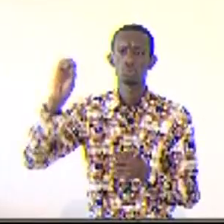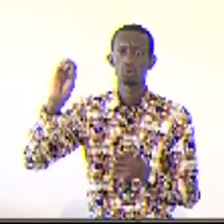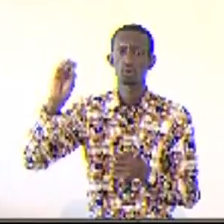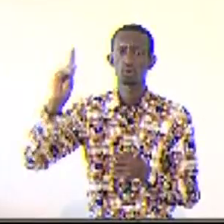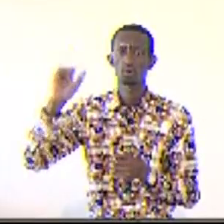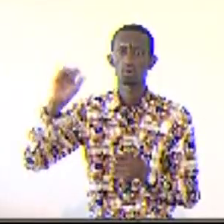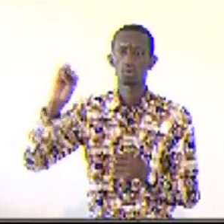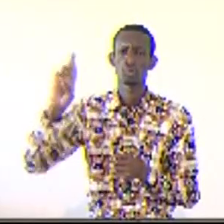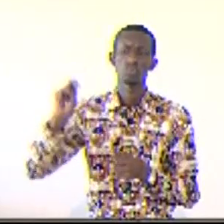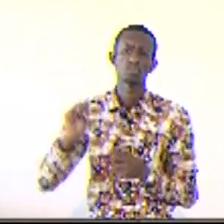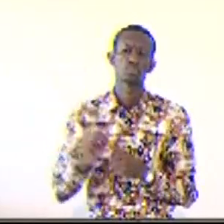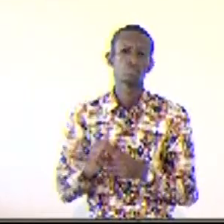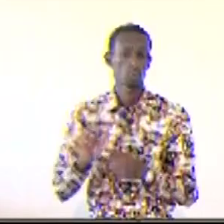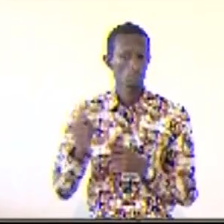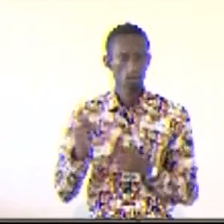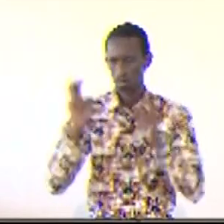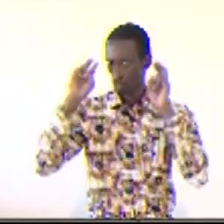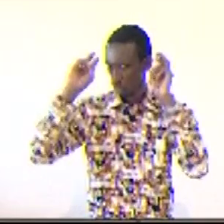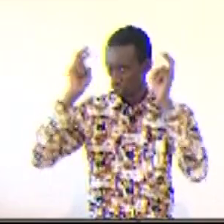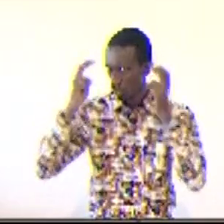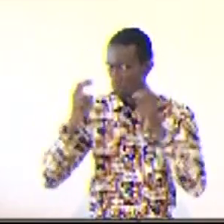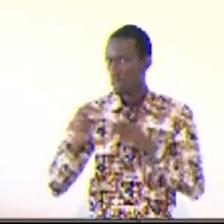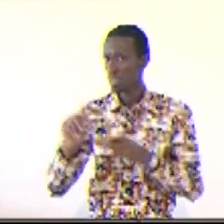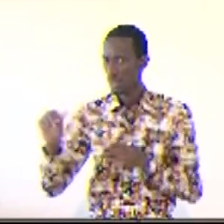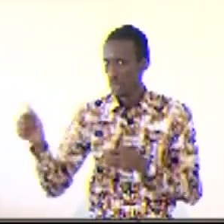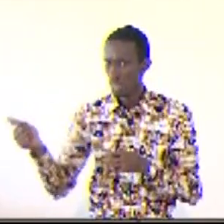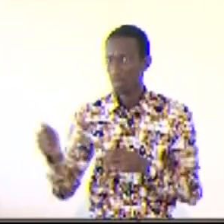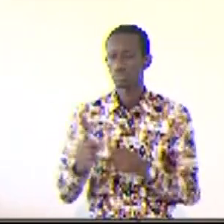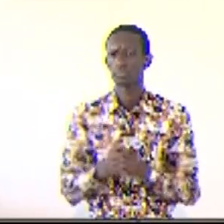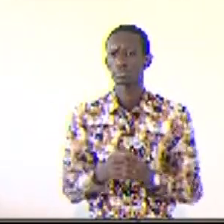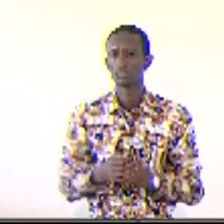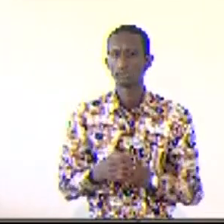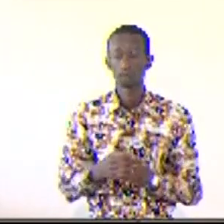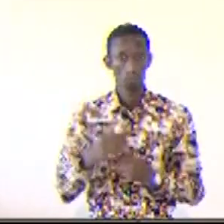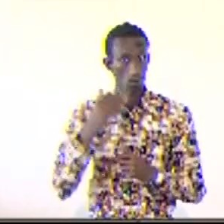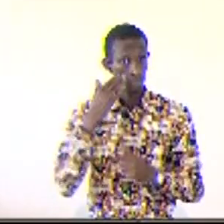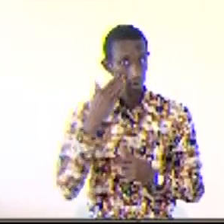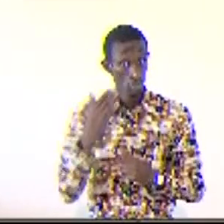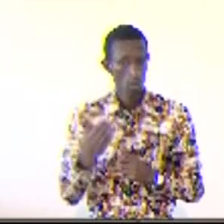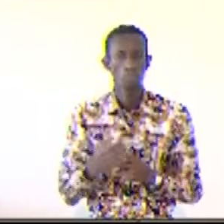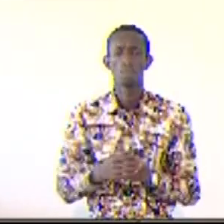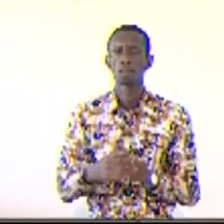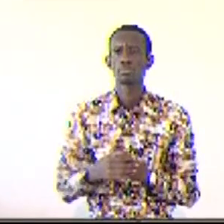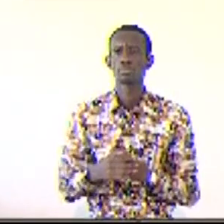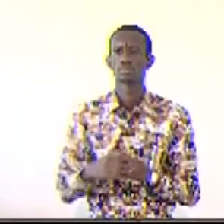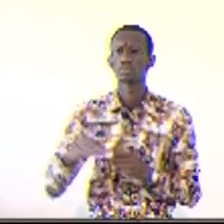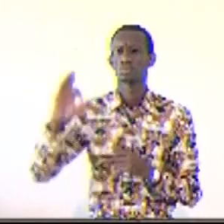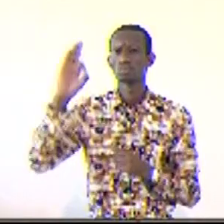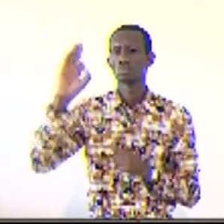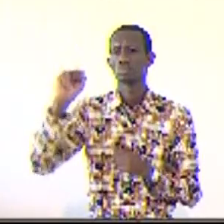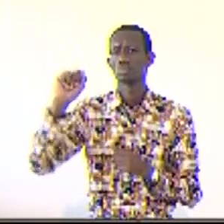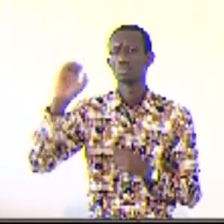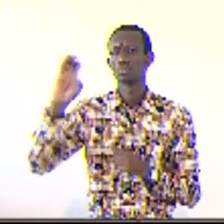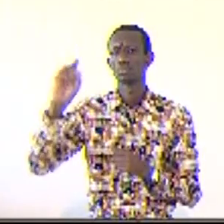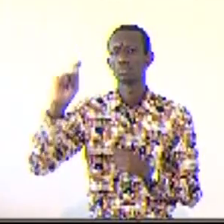we looked in the second lesson, we were able to look at the factors. Actually, that was the third lesson. We were able to look at